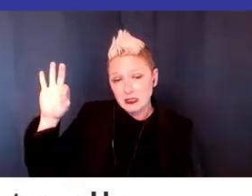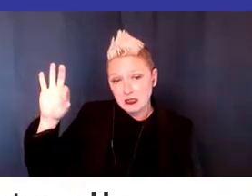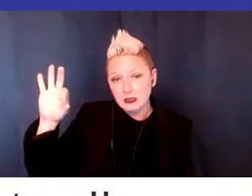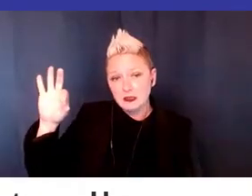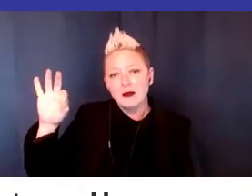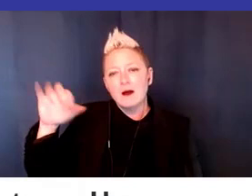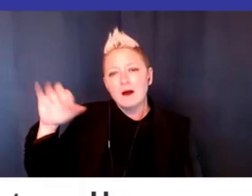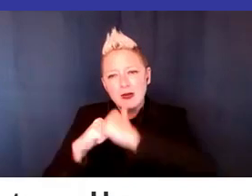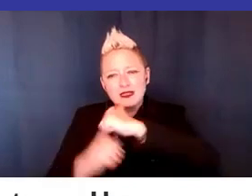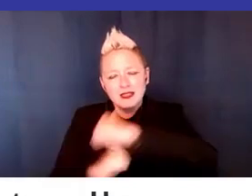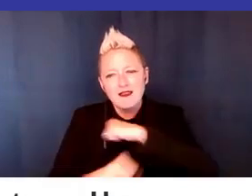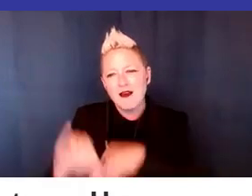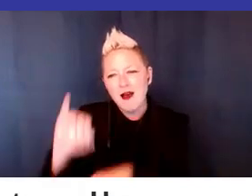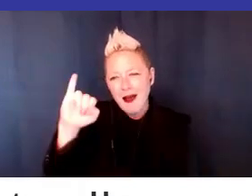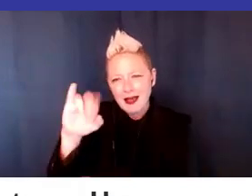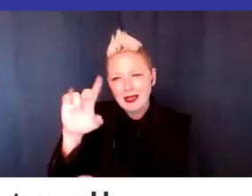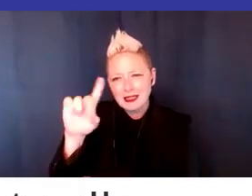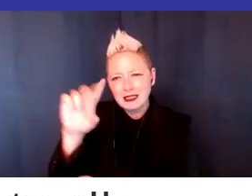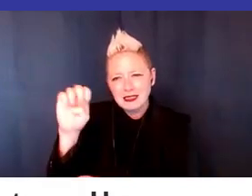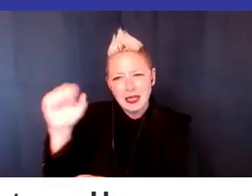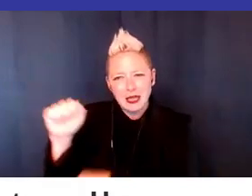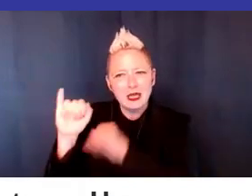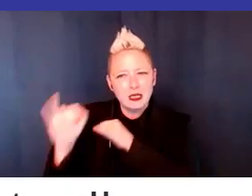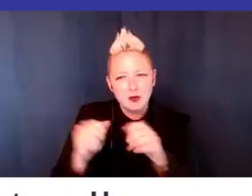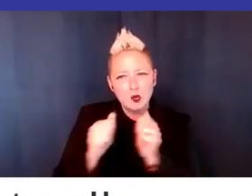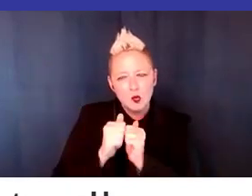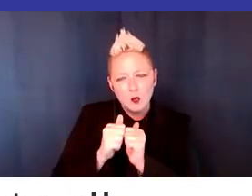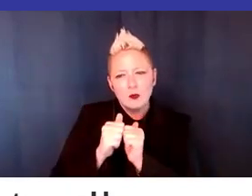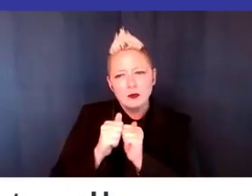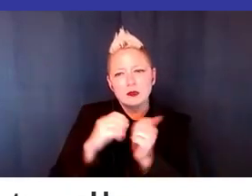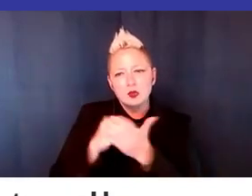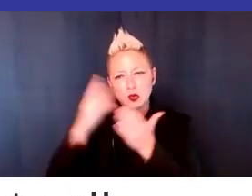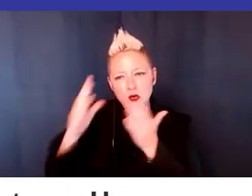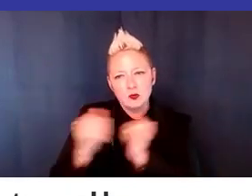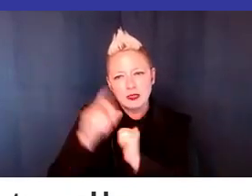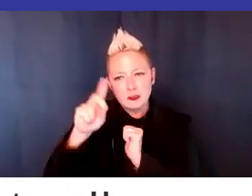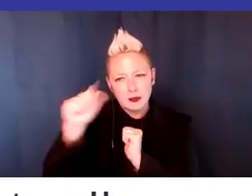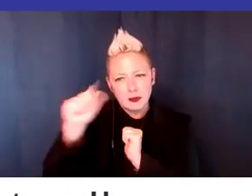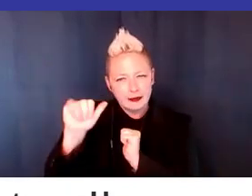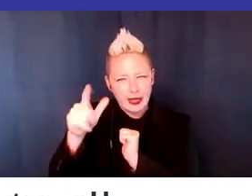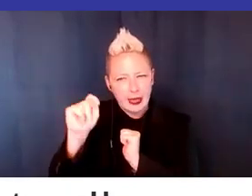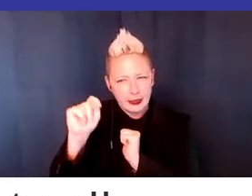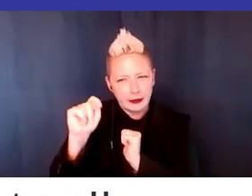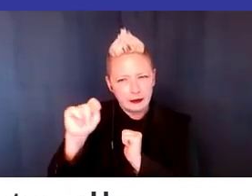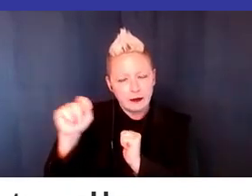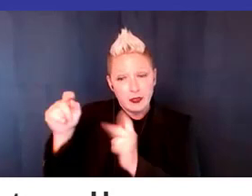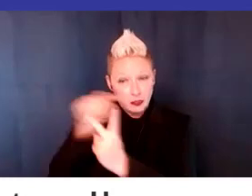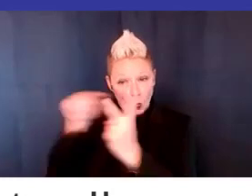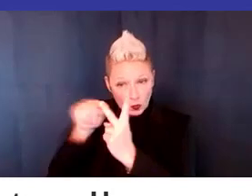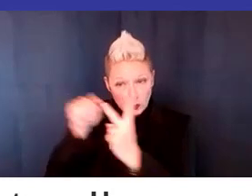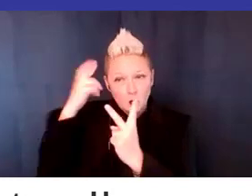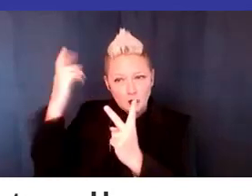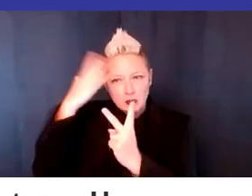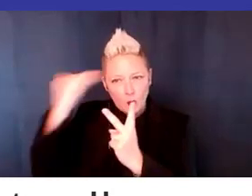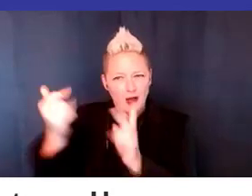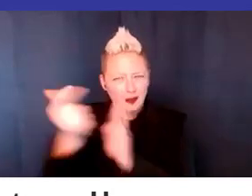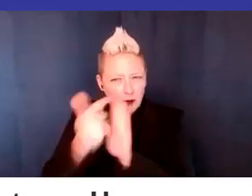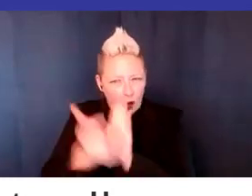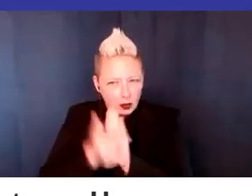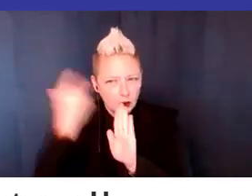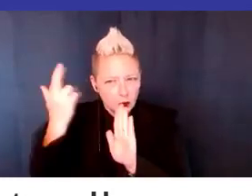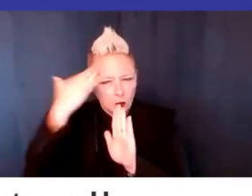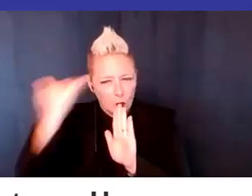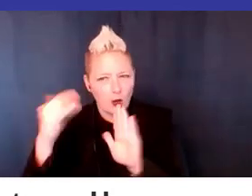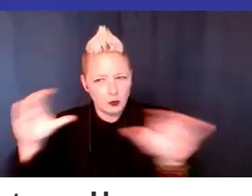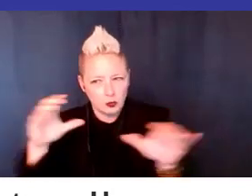Individuals with Students with Disabilities Act, and the reason that we have special education evaluations. The first, FAPE,